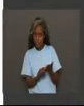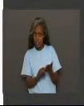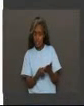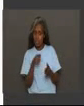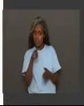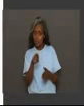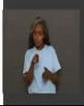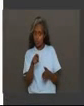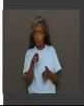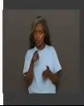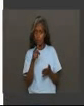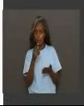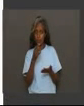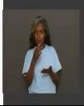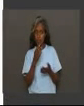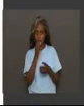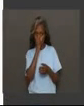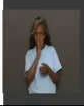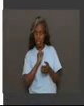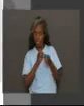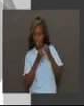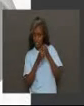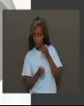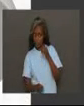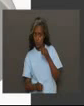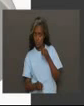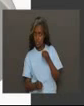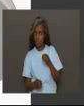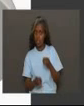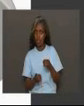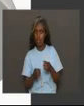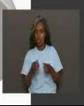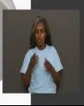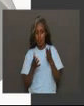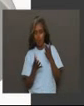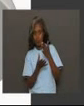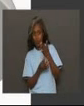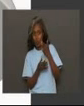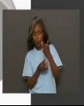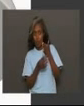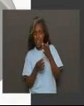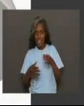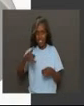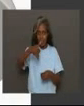have thought of ice cream cones, oil funnels,